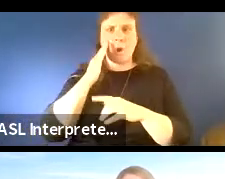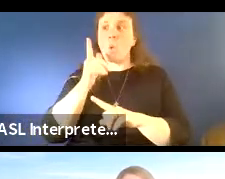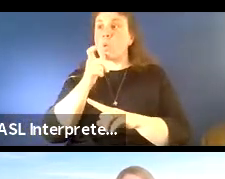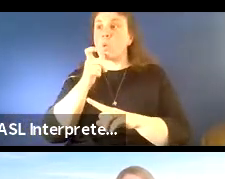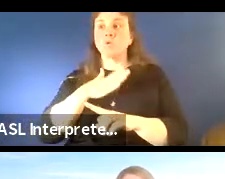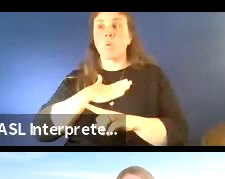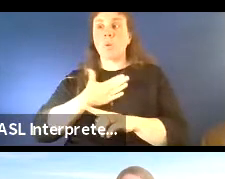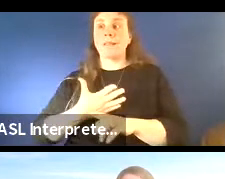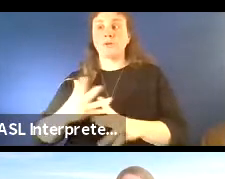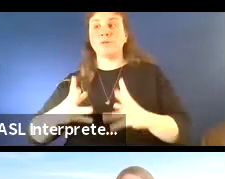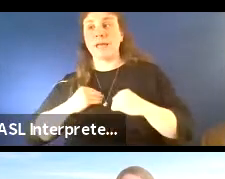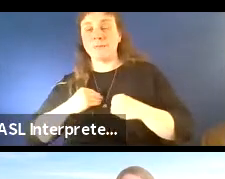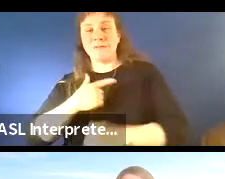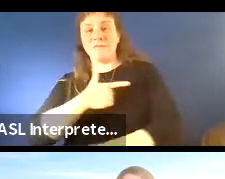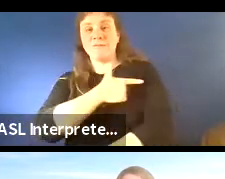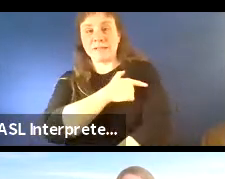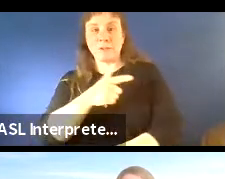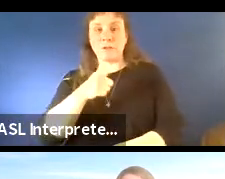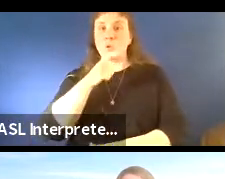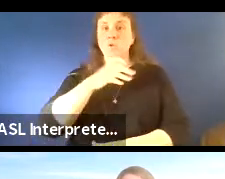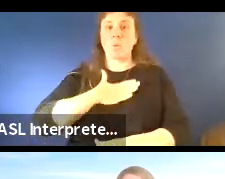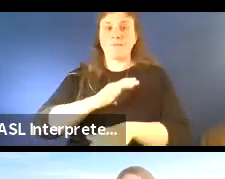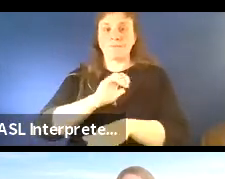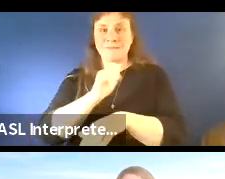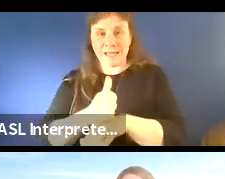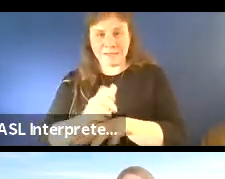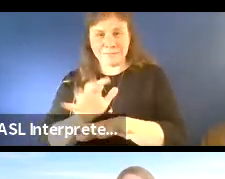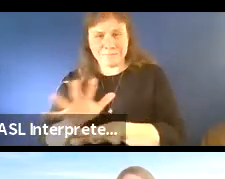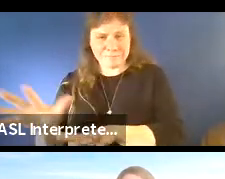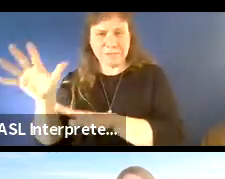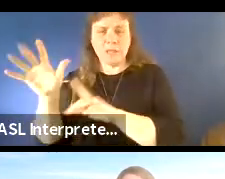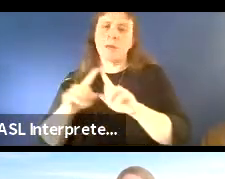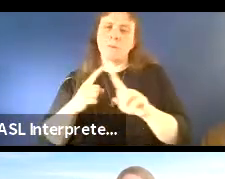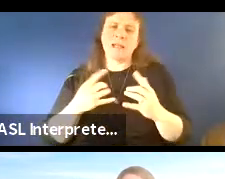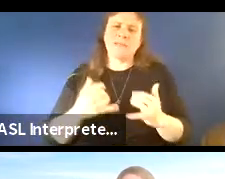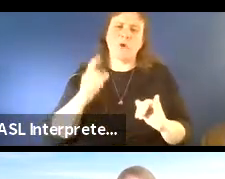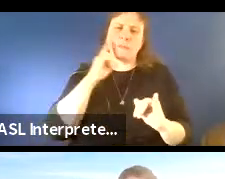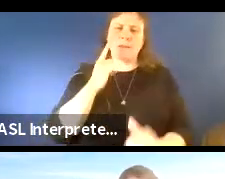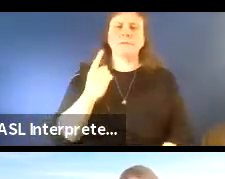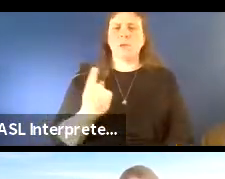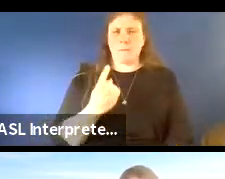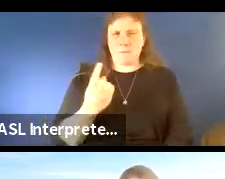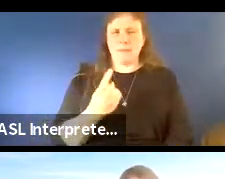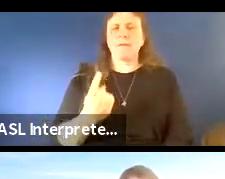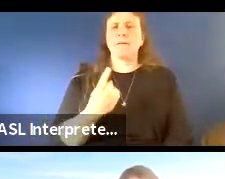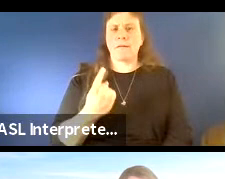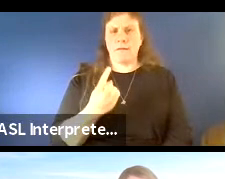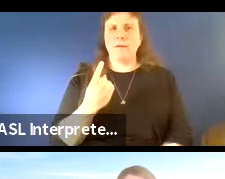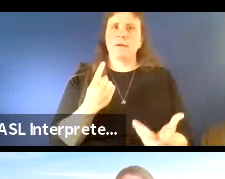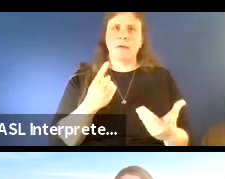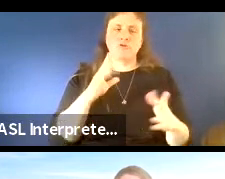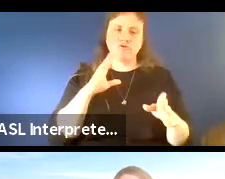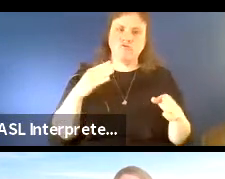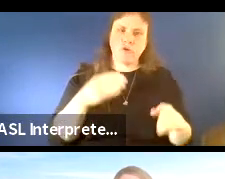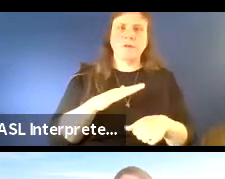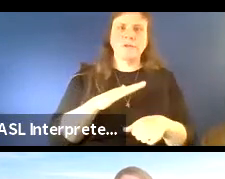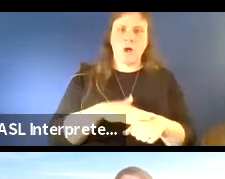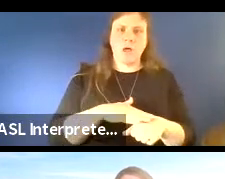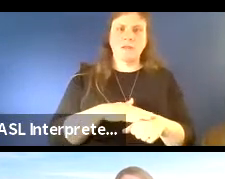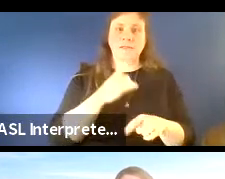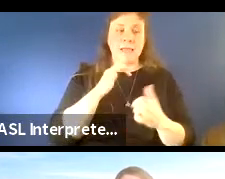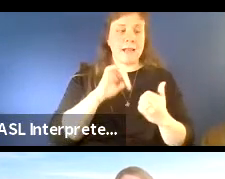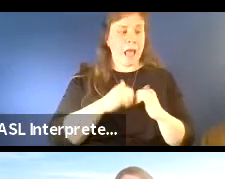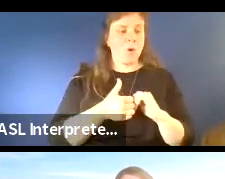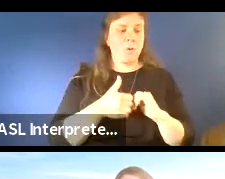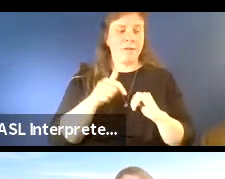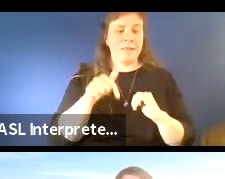to have the vaccine, et cetera. Mm-hmm. But I still think there is something to be said for seeing how